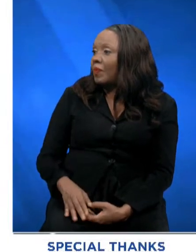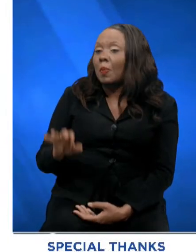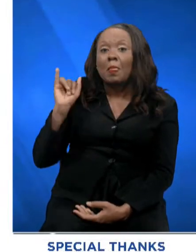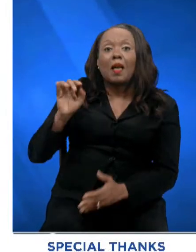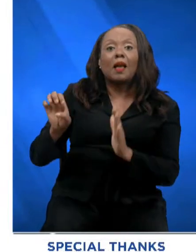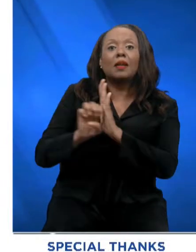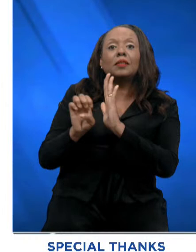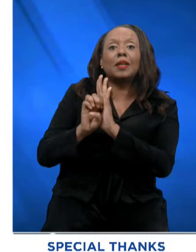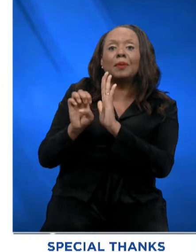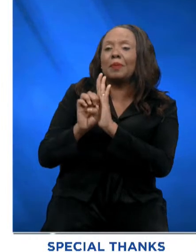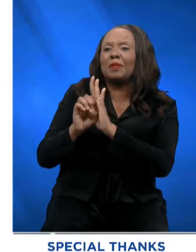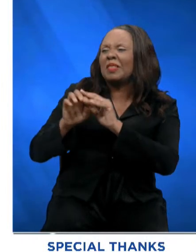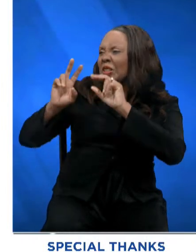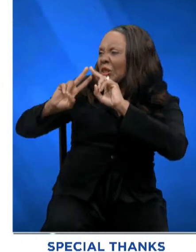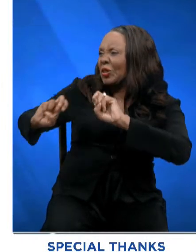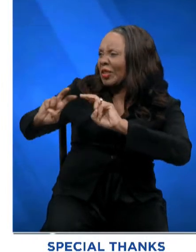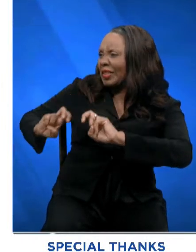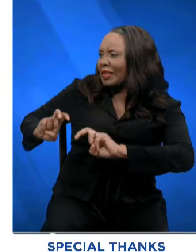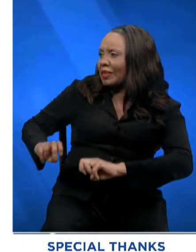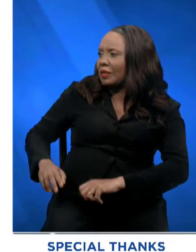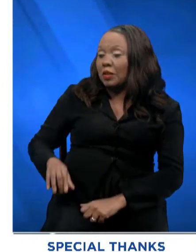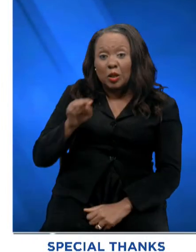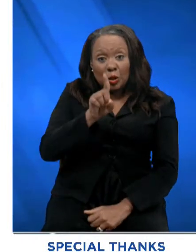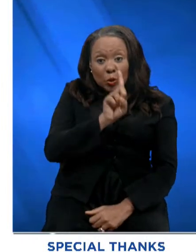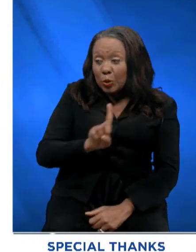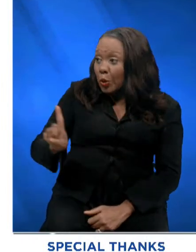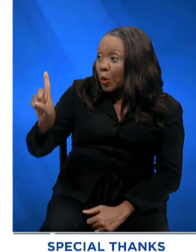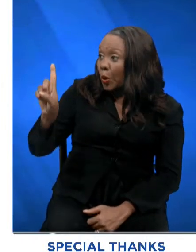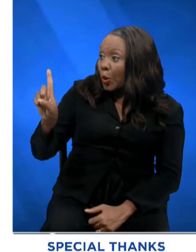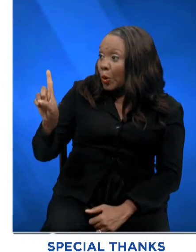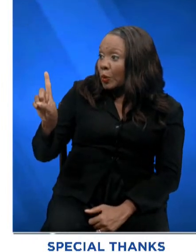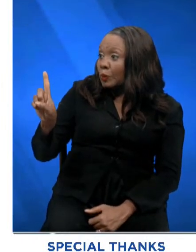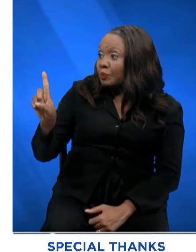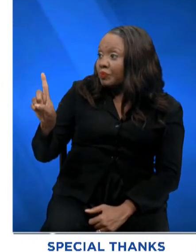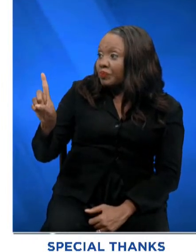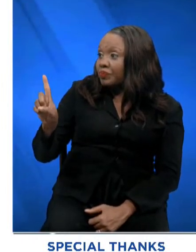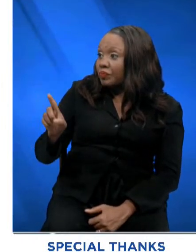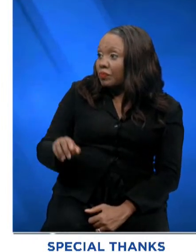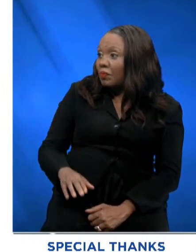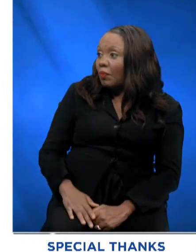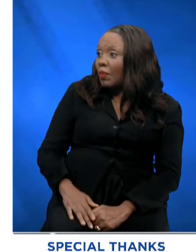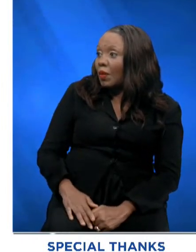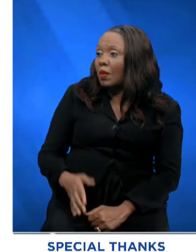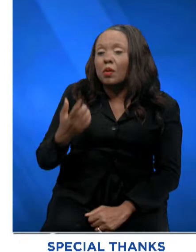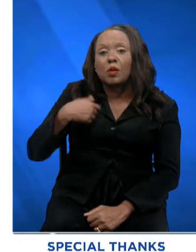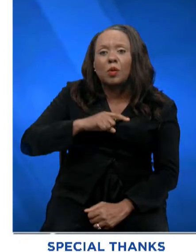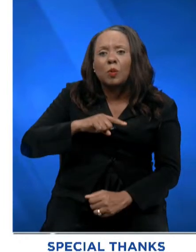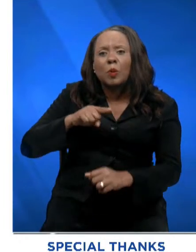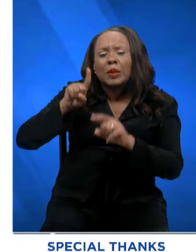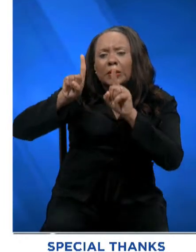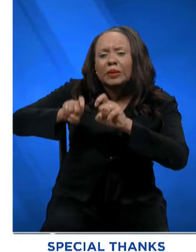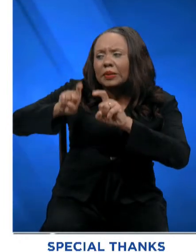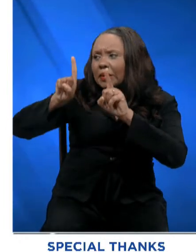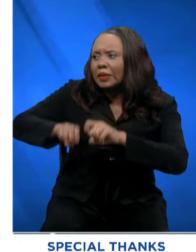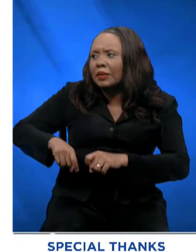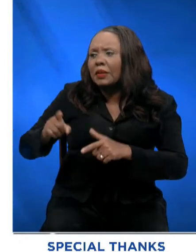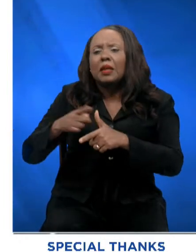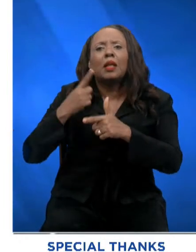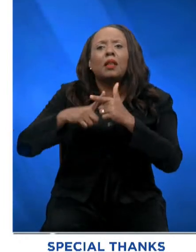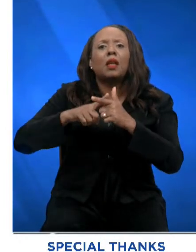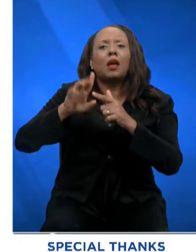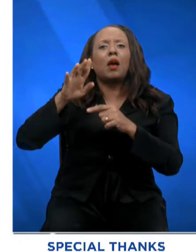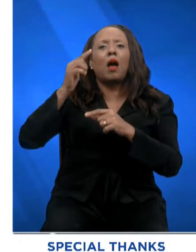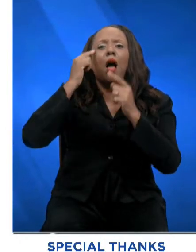performed. The patient comes in, we take the visual acuity, We then put some drops in so that